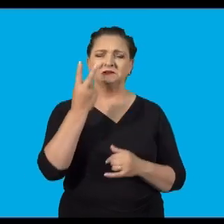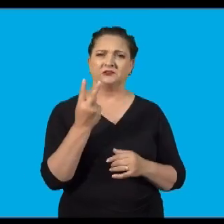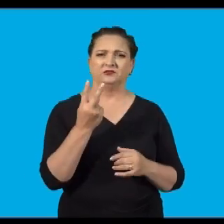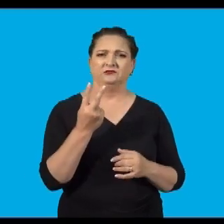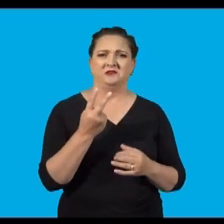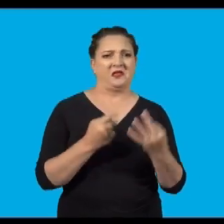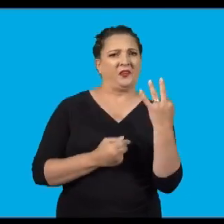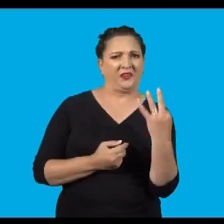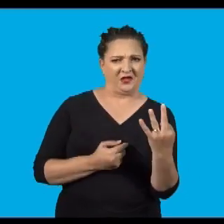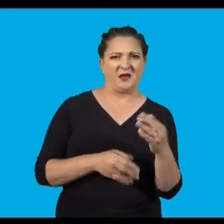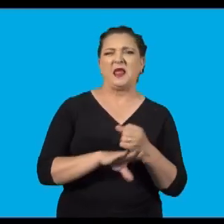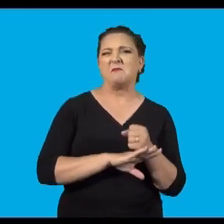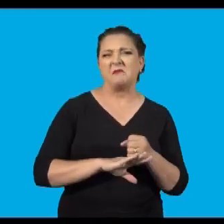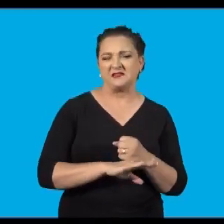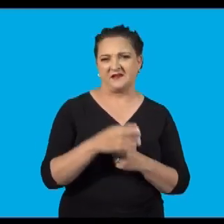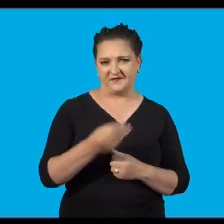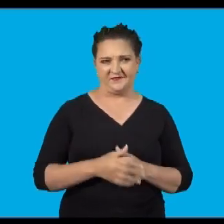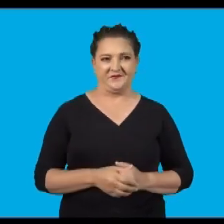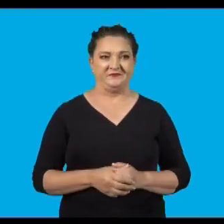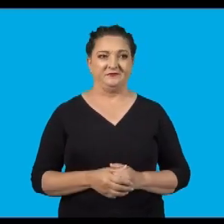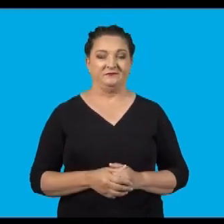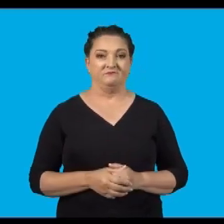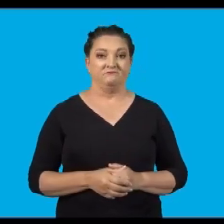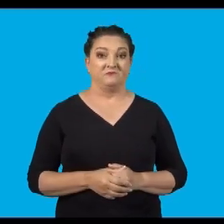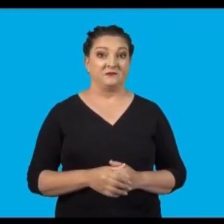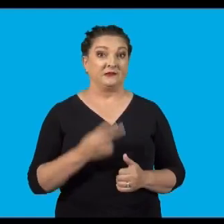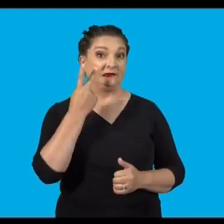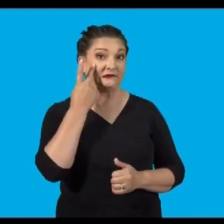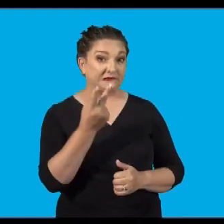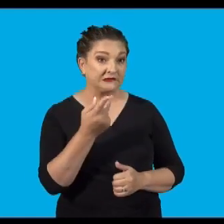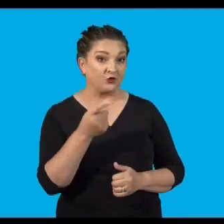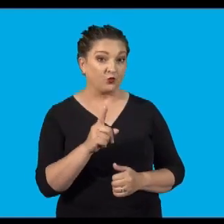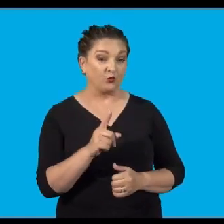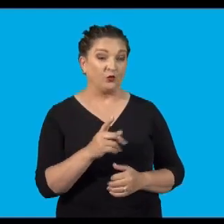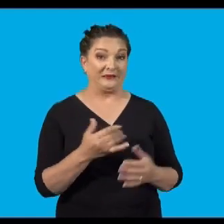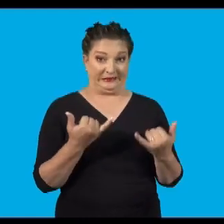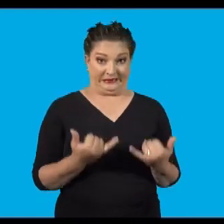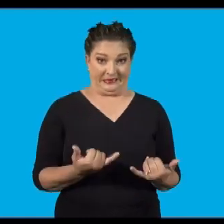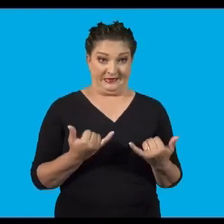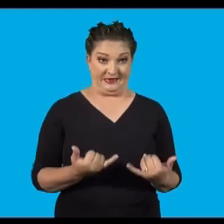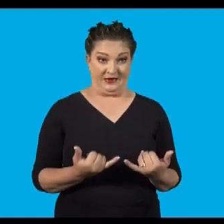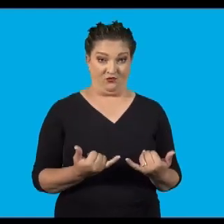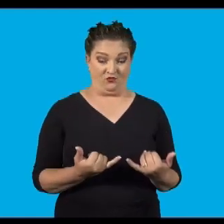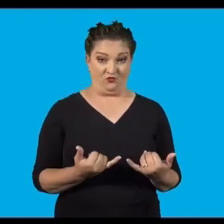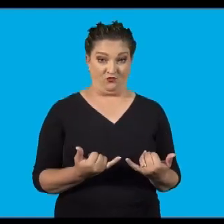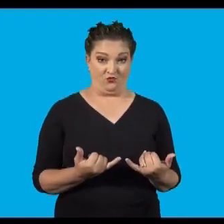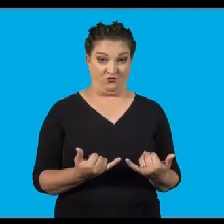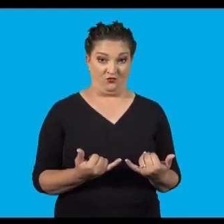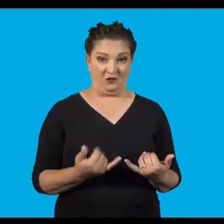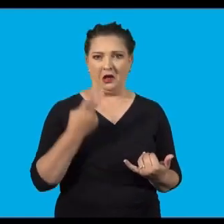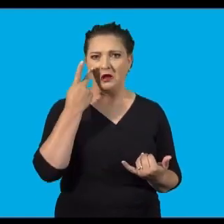down our 3 basic tenses. So I want you to see that with the now, we have a